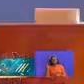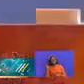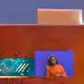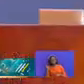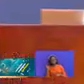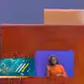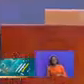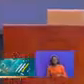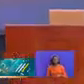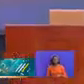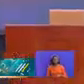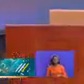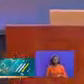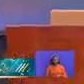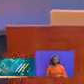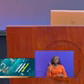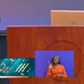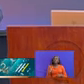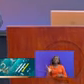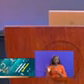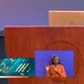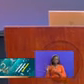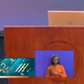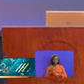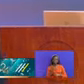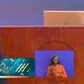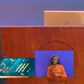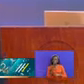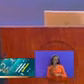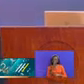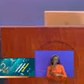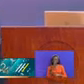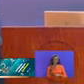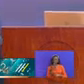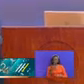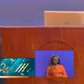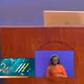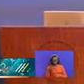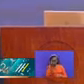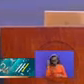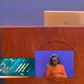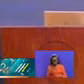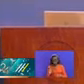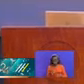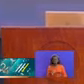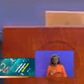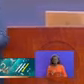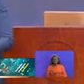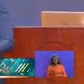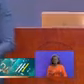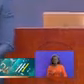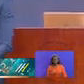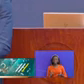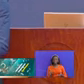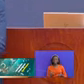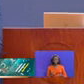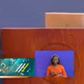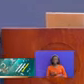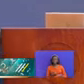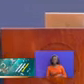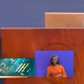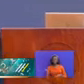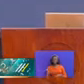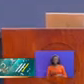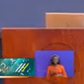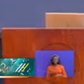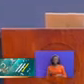of favor because if there is no balance the audience will live more offended and